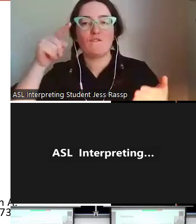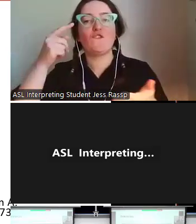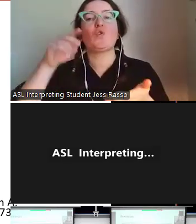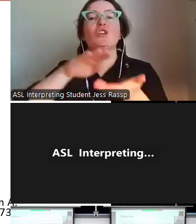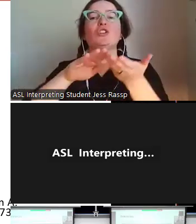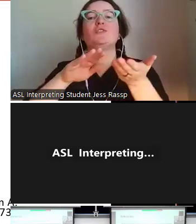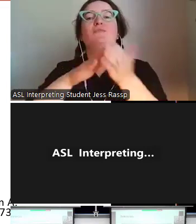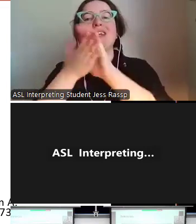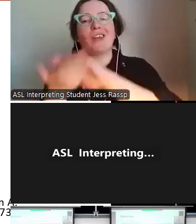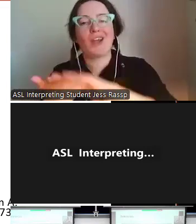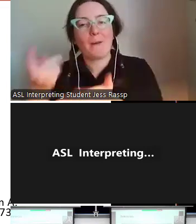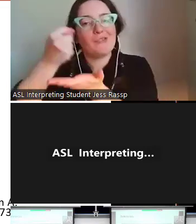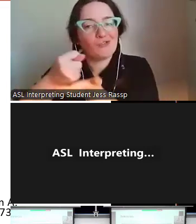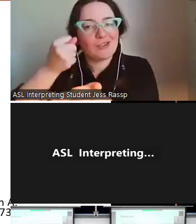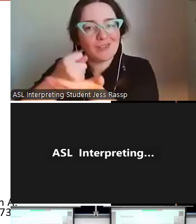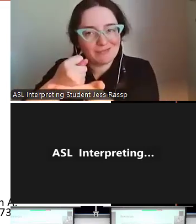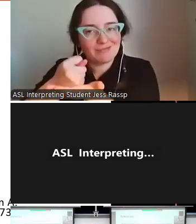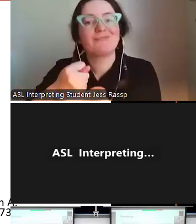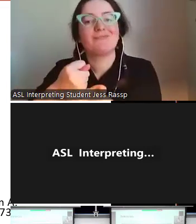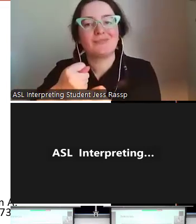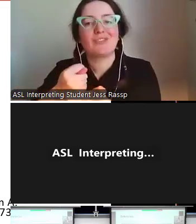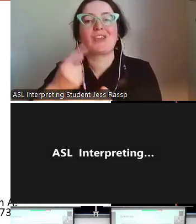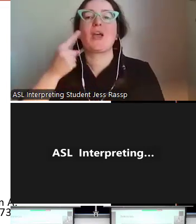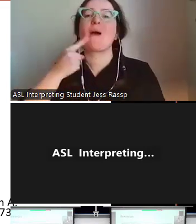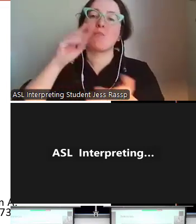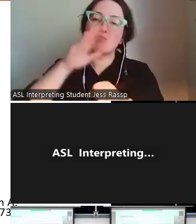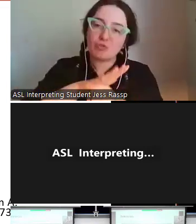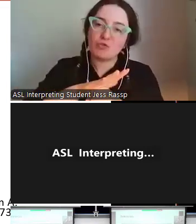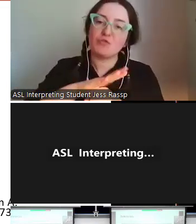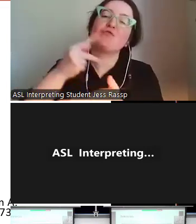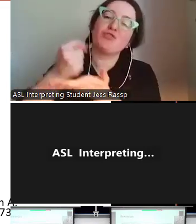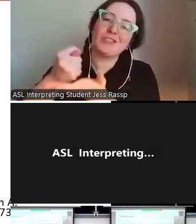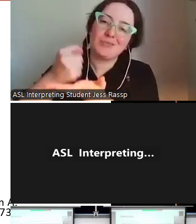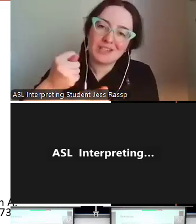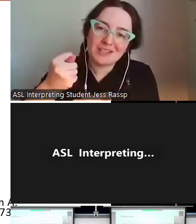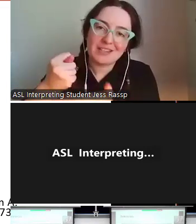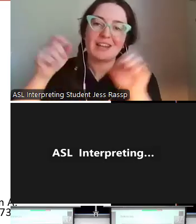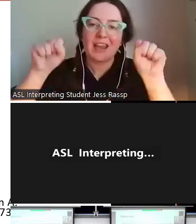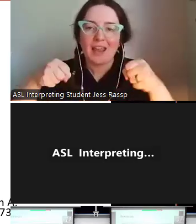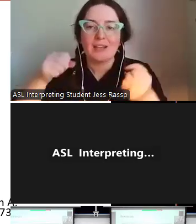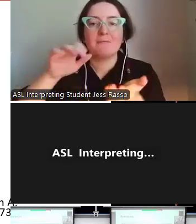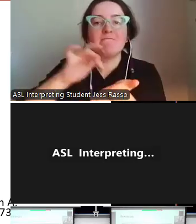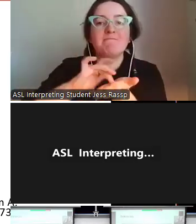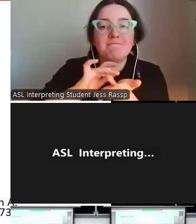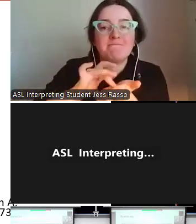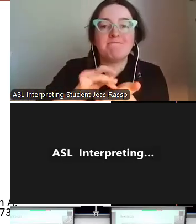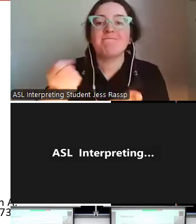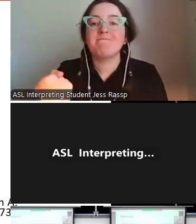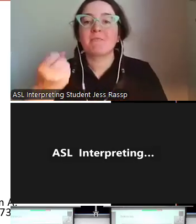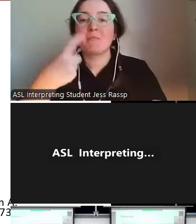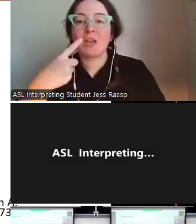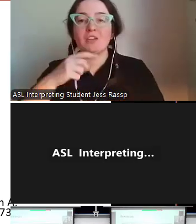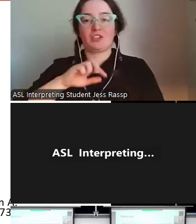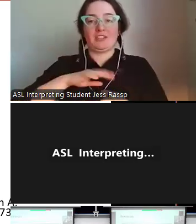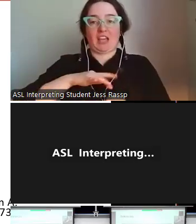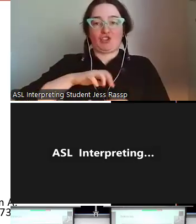drug and be able to put it into form to where you could take it, digest it, or take a